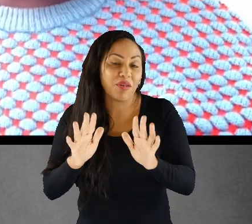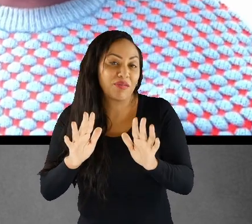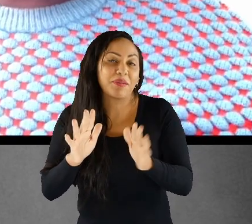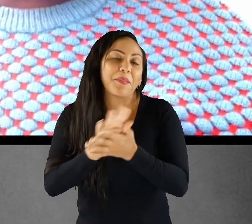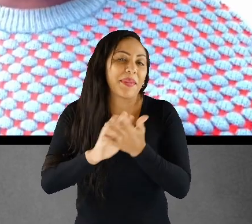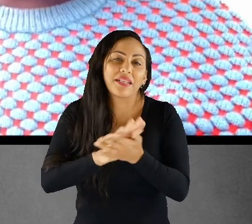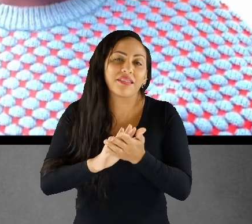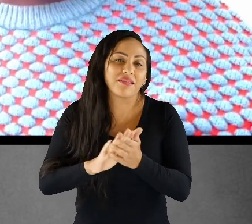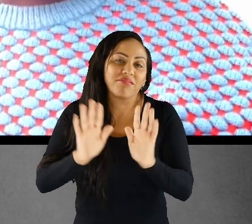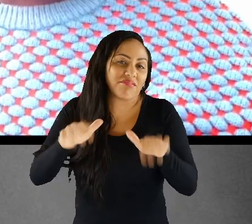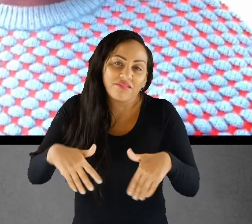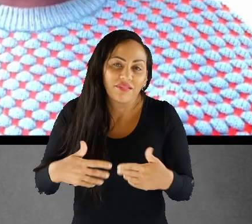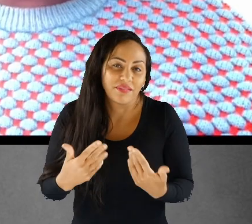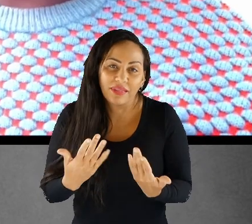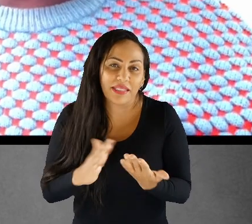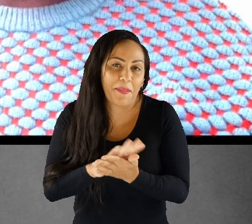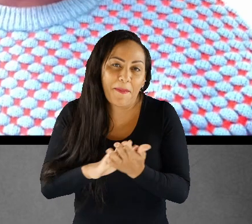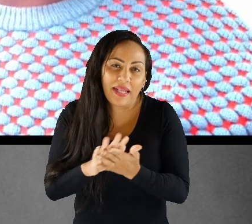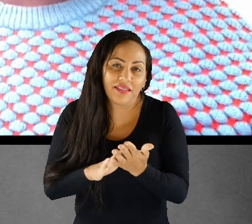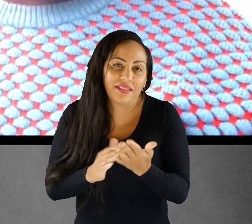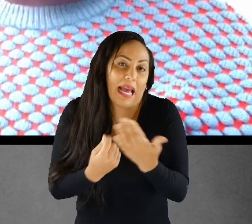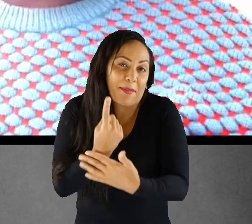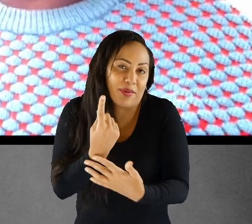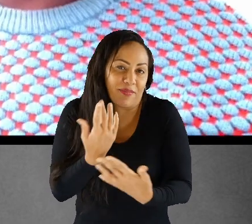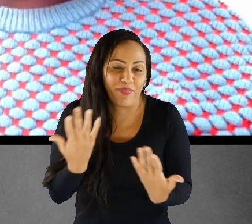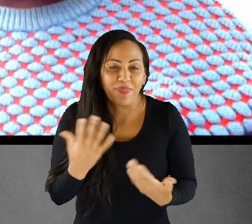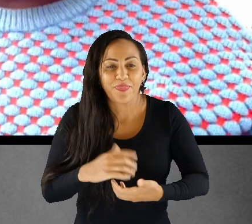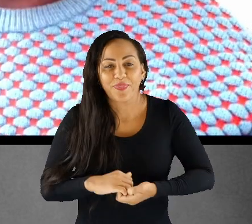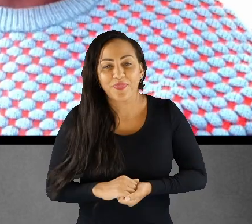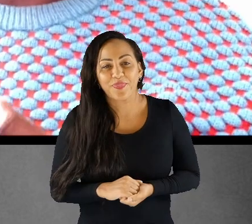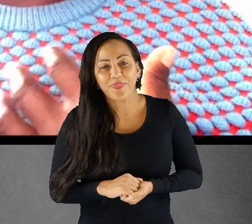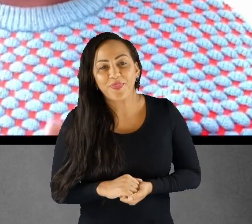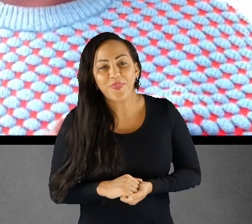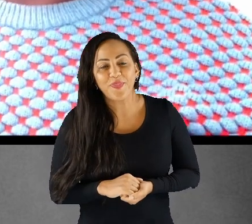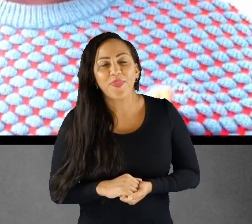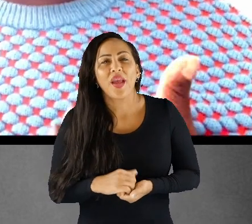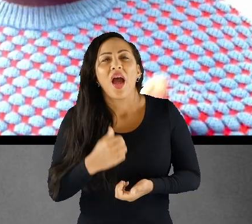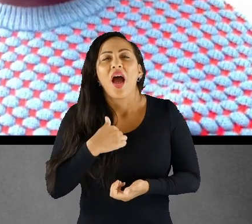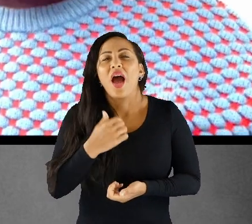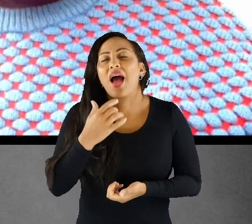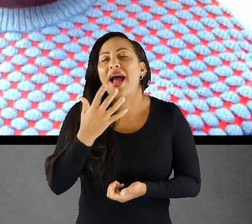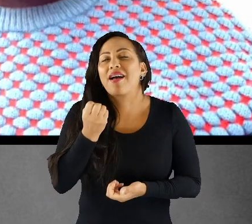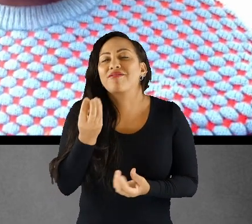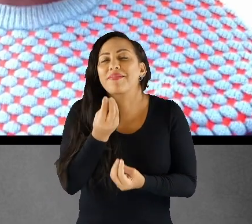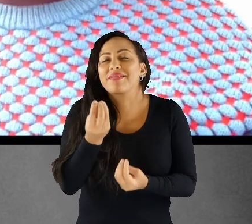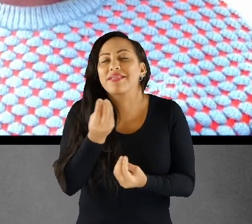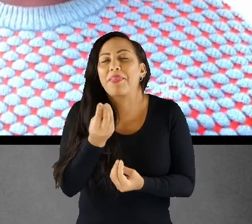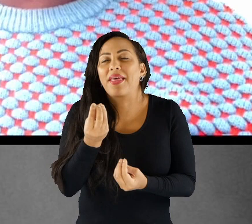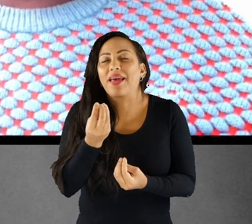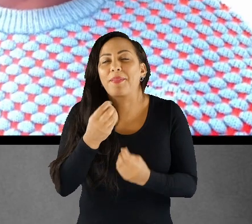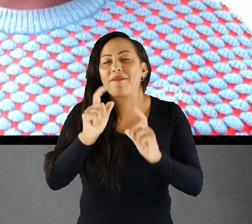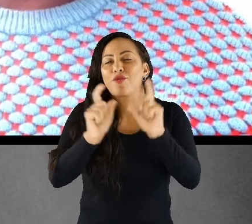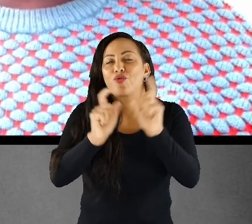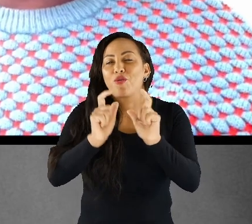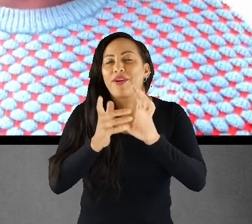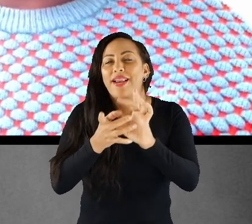to mix photography for my stairs. Go back to stairs. I've done photographies on scars,